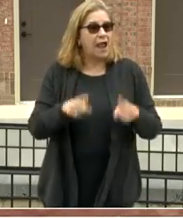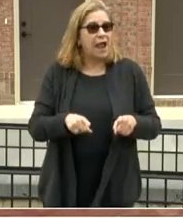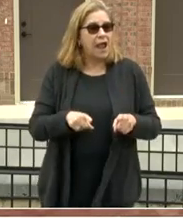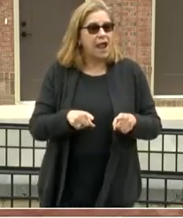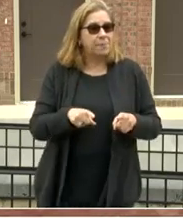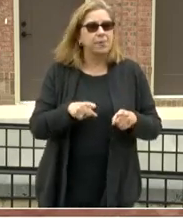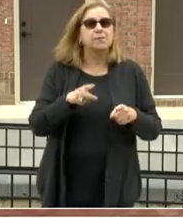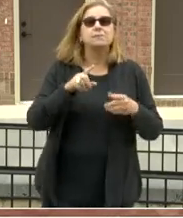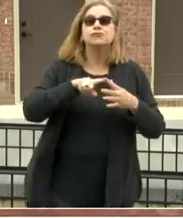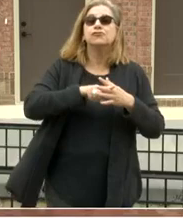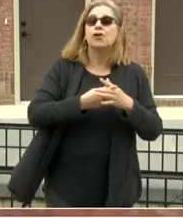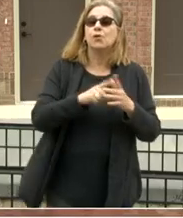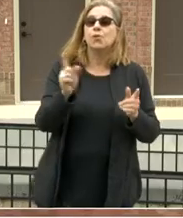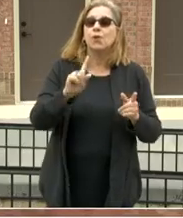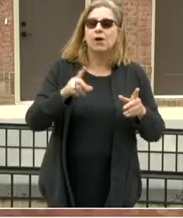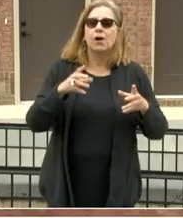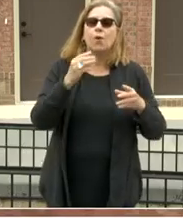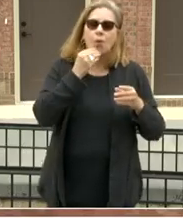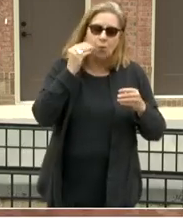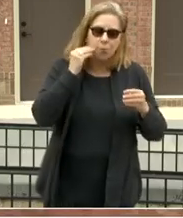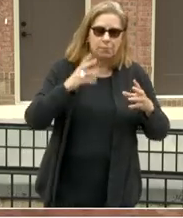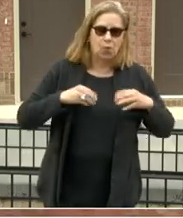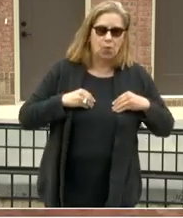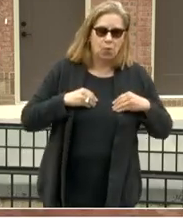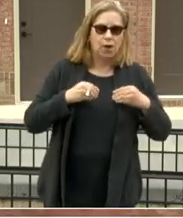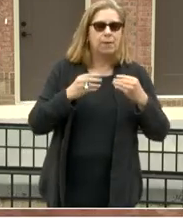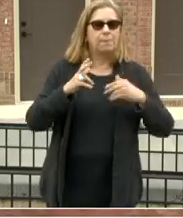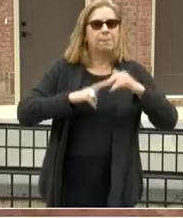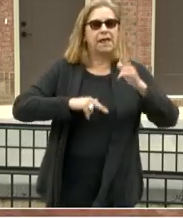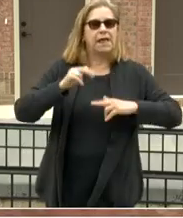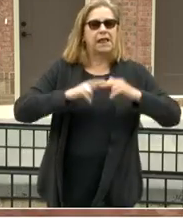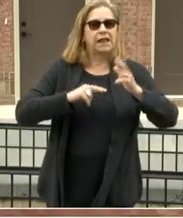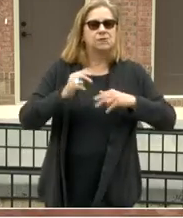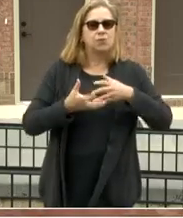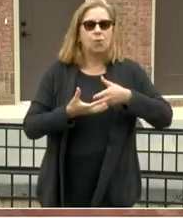homes and they can build equity in their homes. That's the